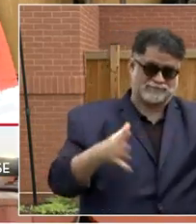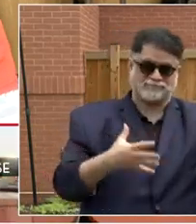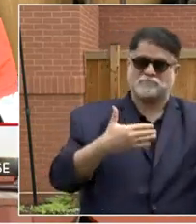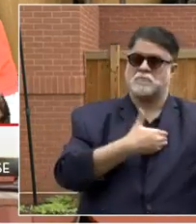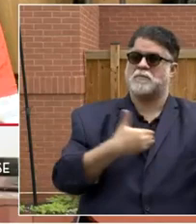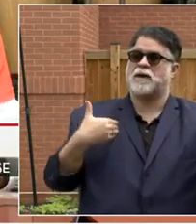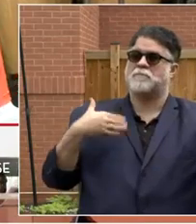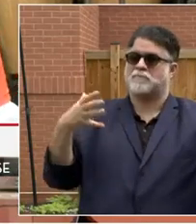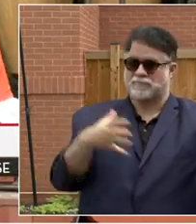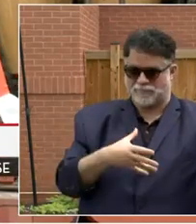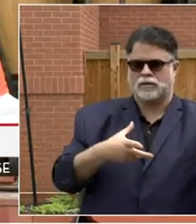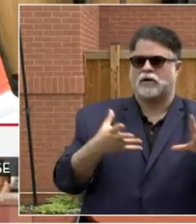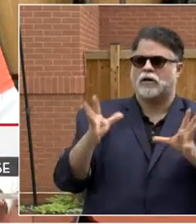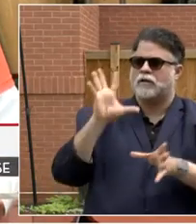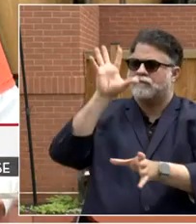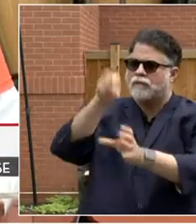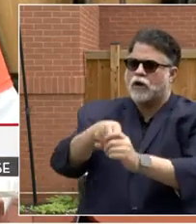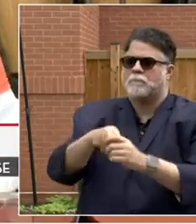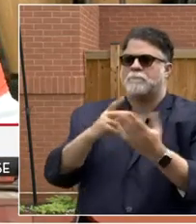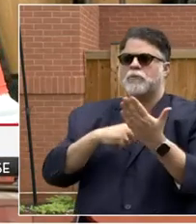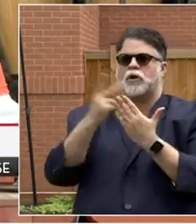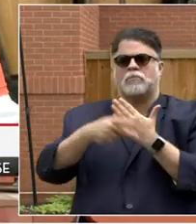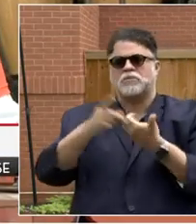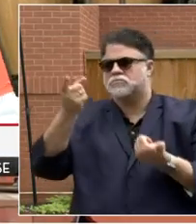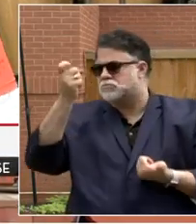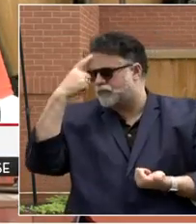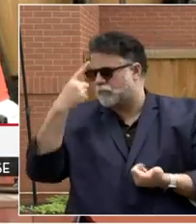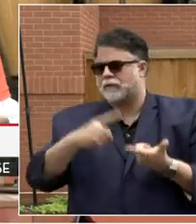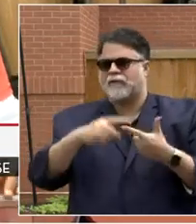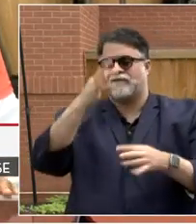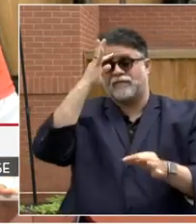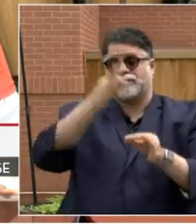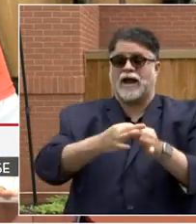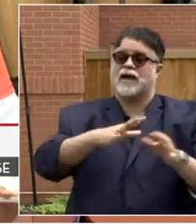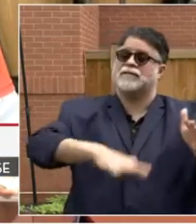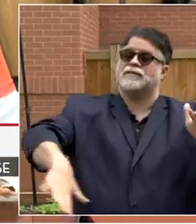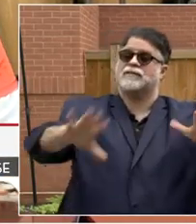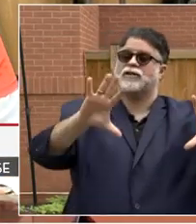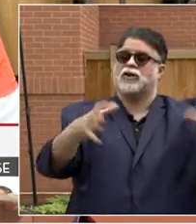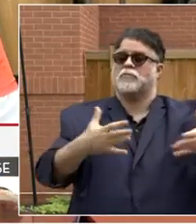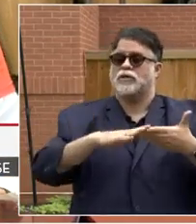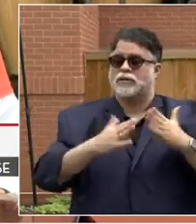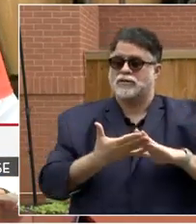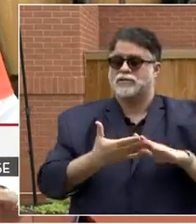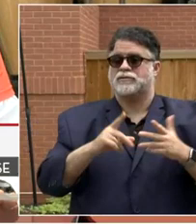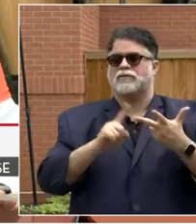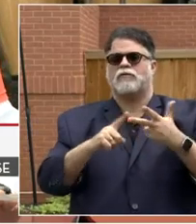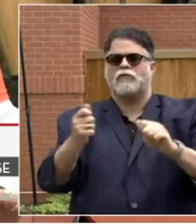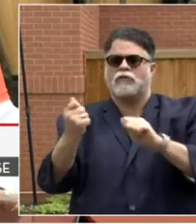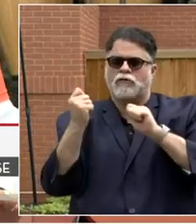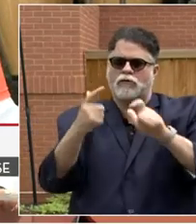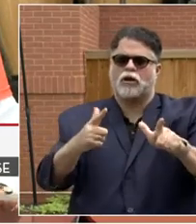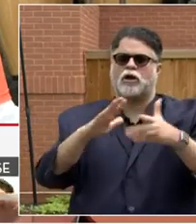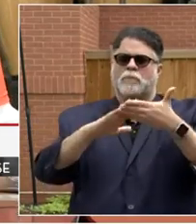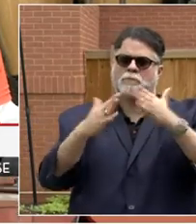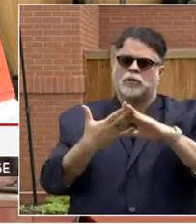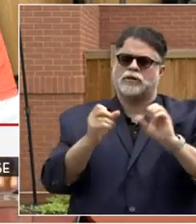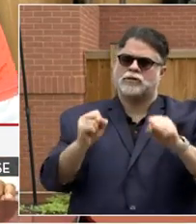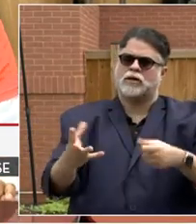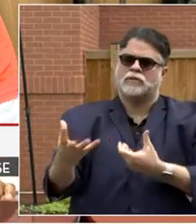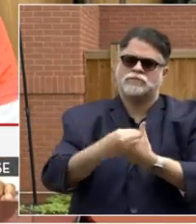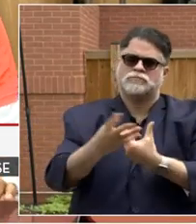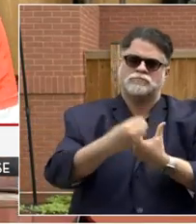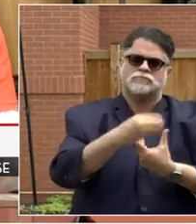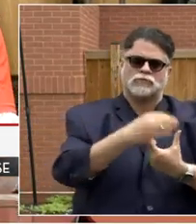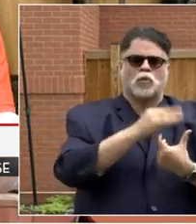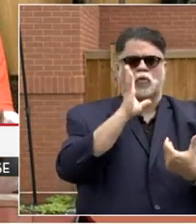just government, it's faith-based, it's community-based organizations, it's residents. We know that we all have a role to play in making our community safer. So I want to